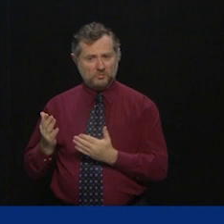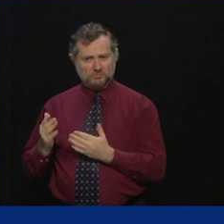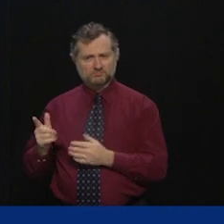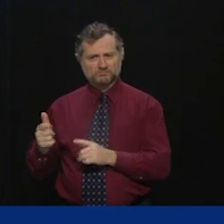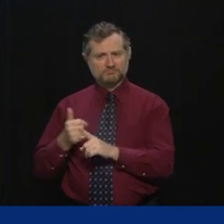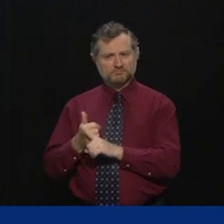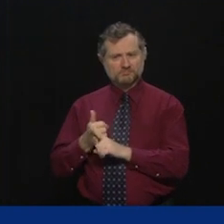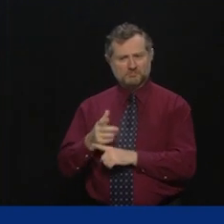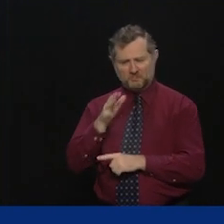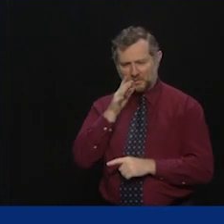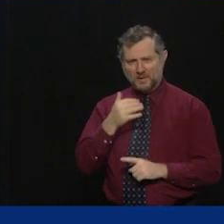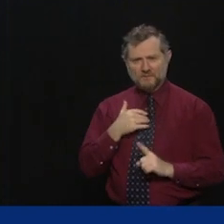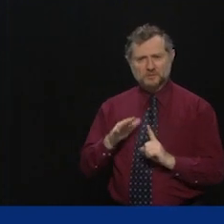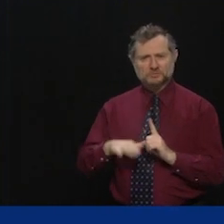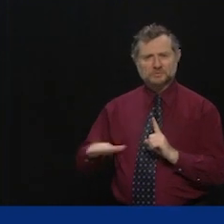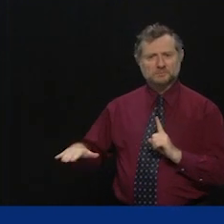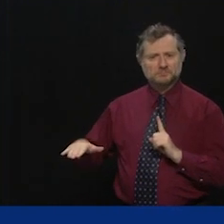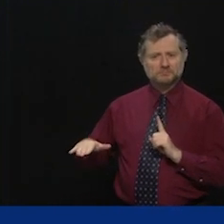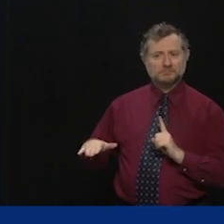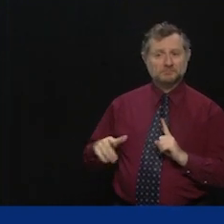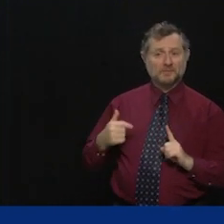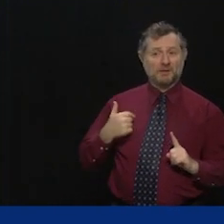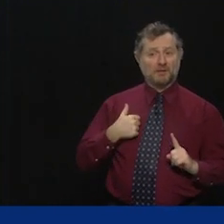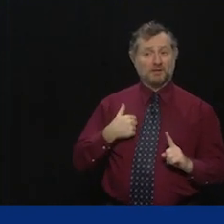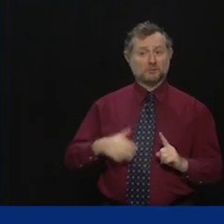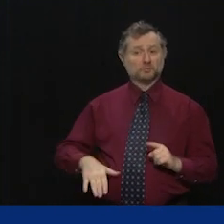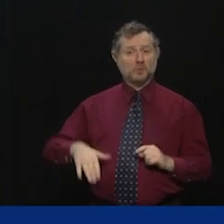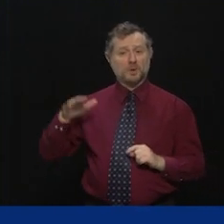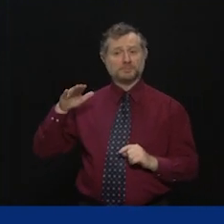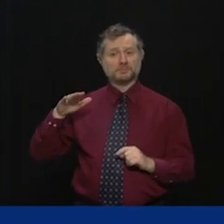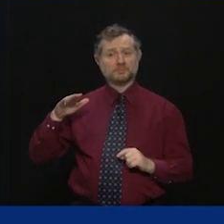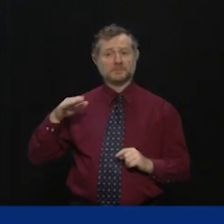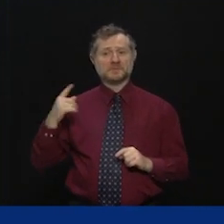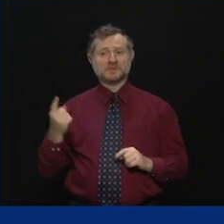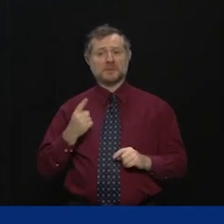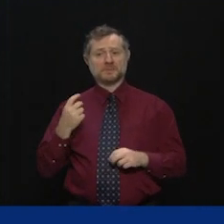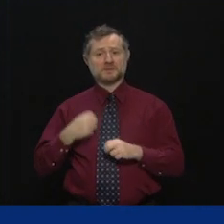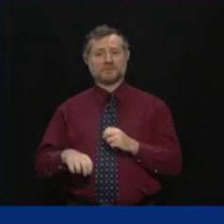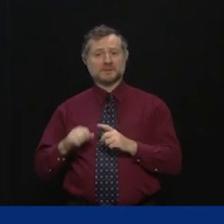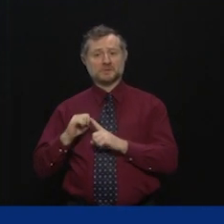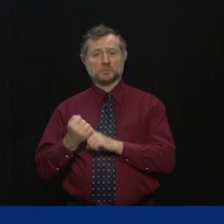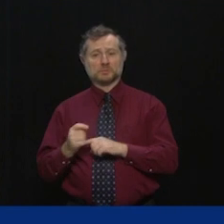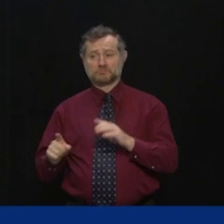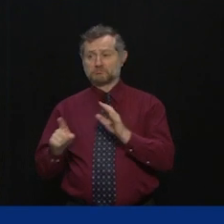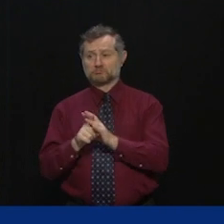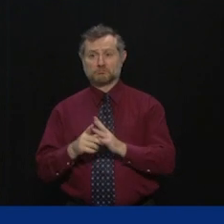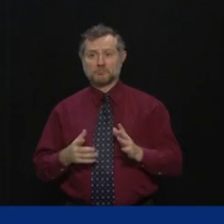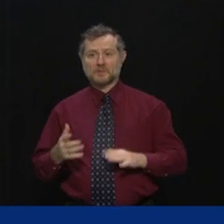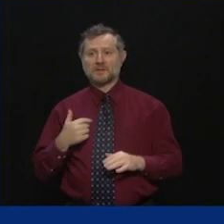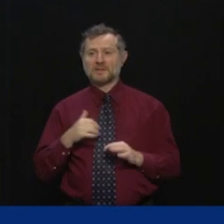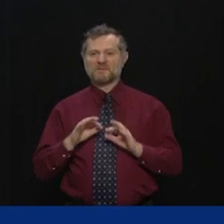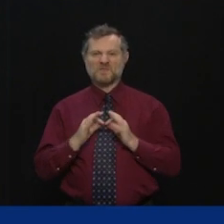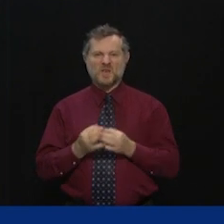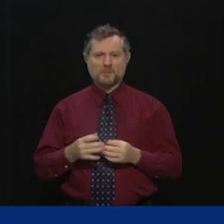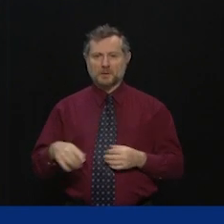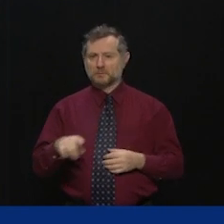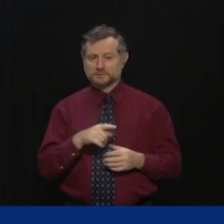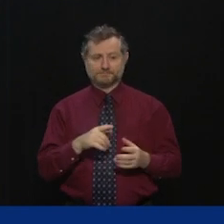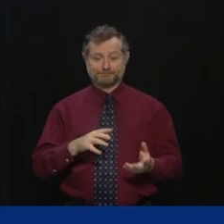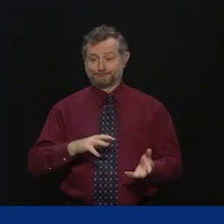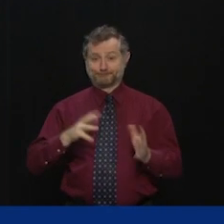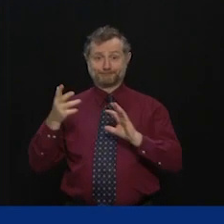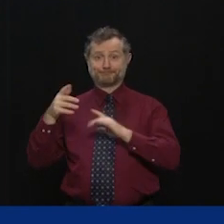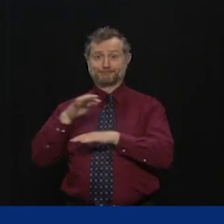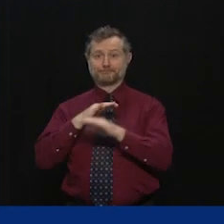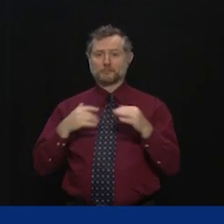You know, when I was growing up, when things got tough, if there was a problem, if my family was in crisis,